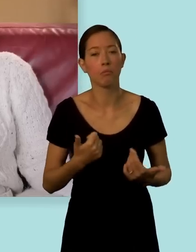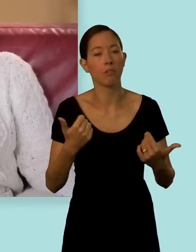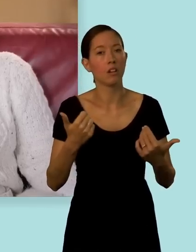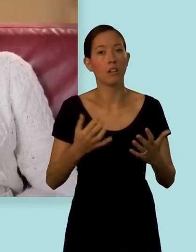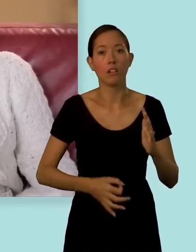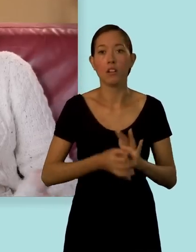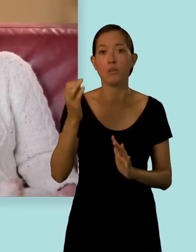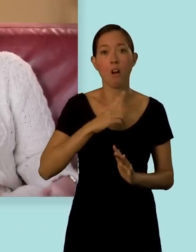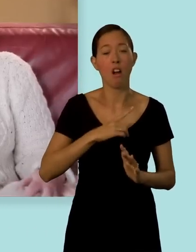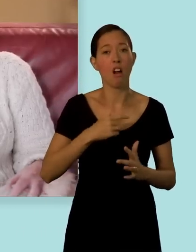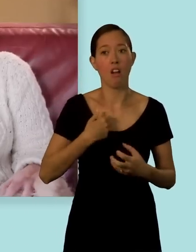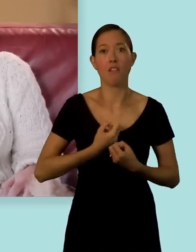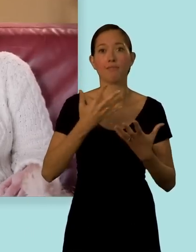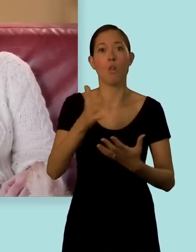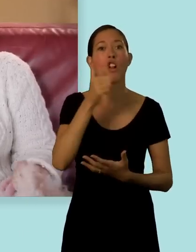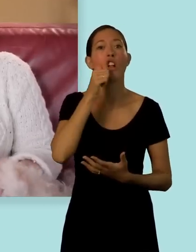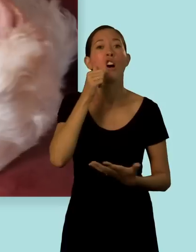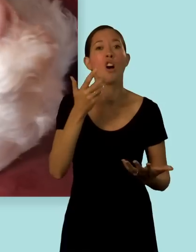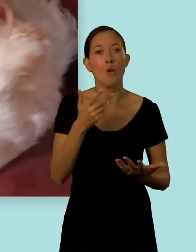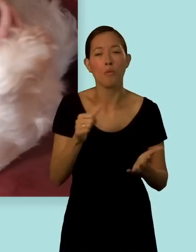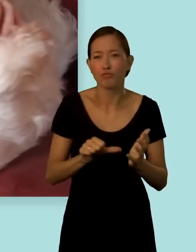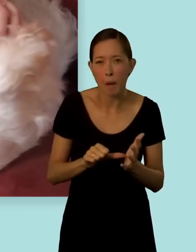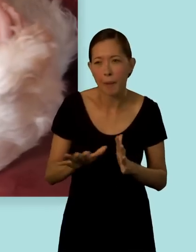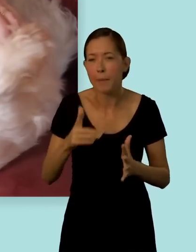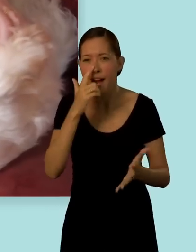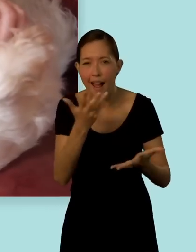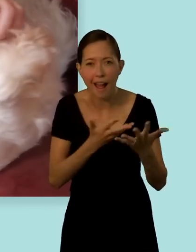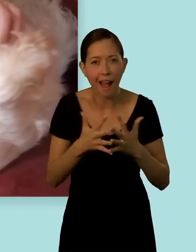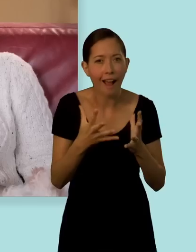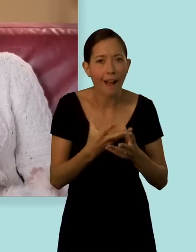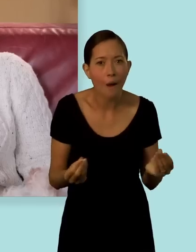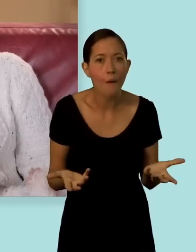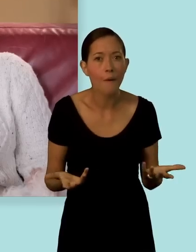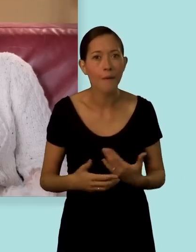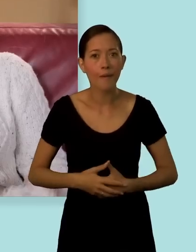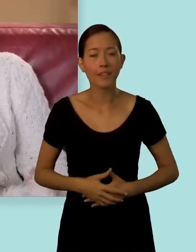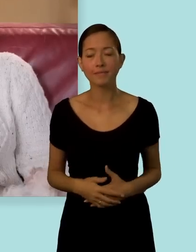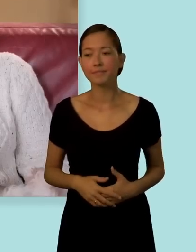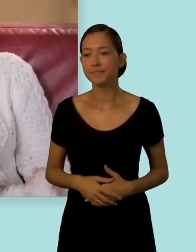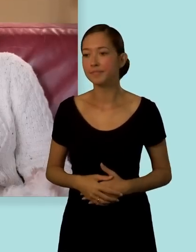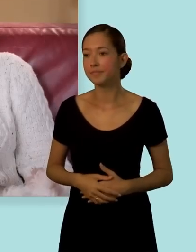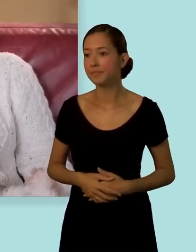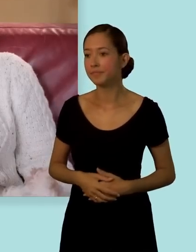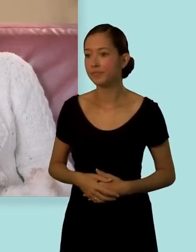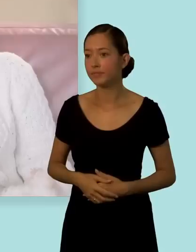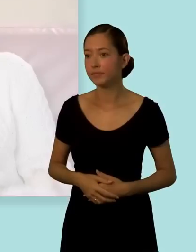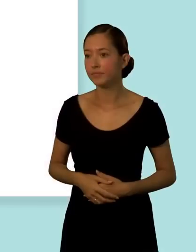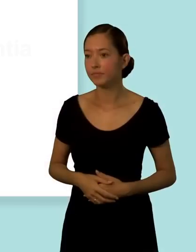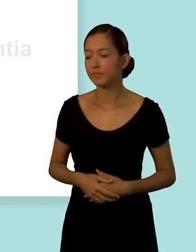incredibly helpful. It's just made such a difference because it's out in the open and we can discuss any problems we've